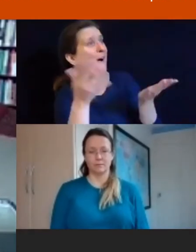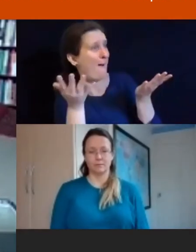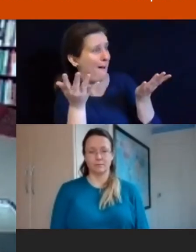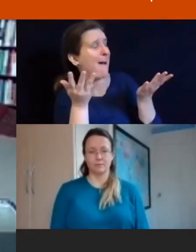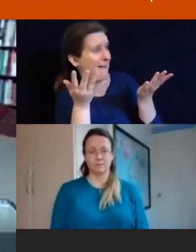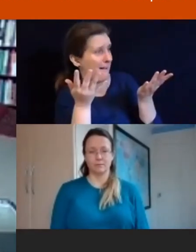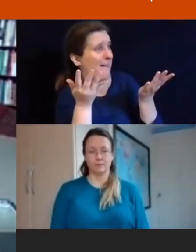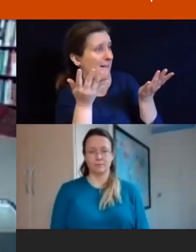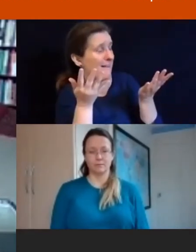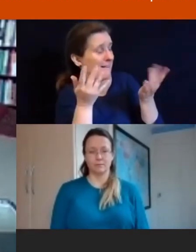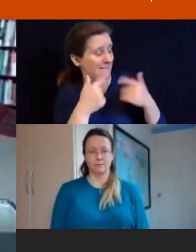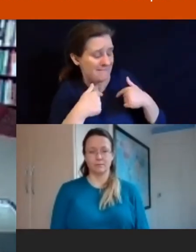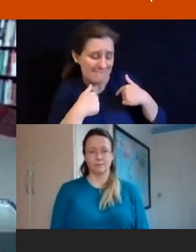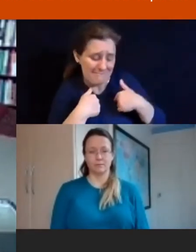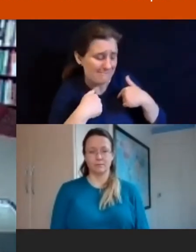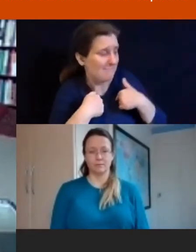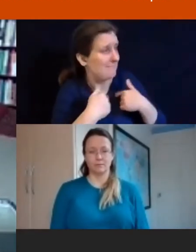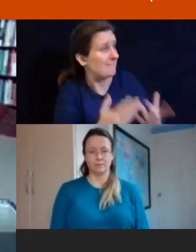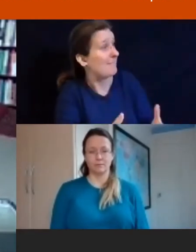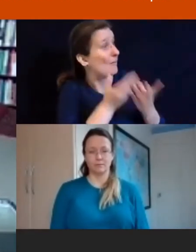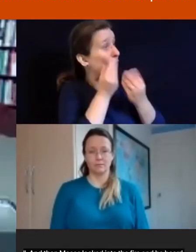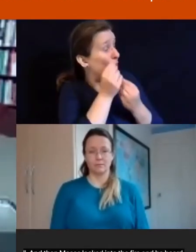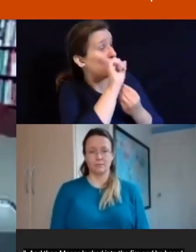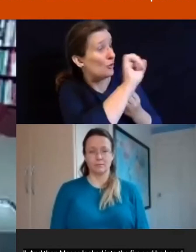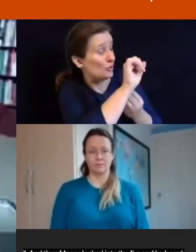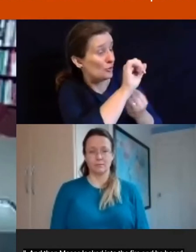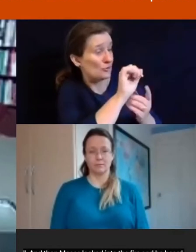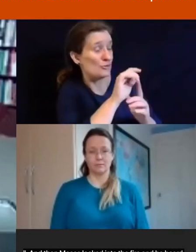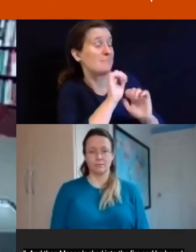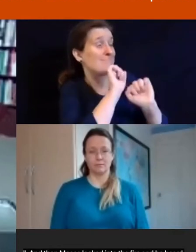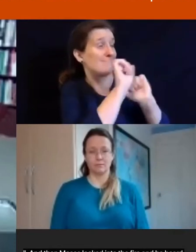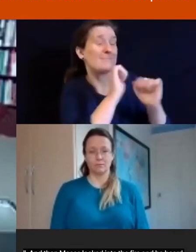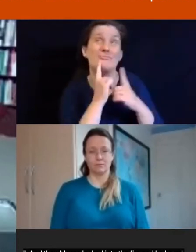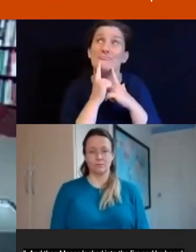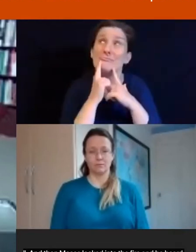heard the cries of my people.